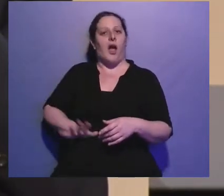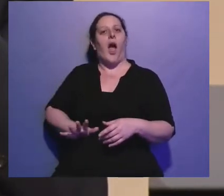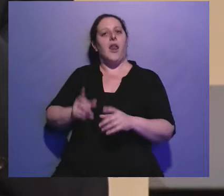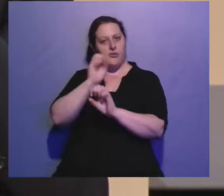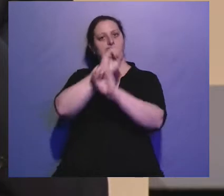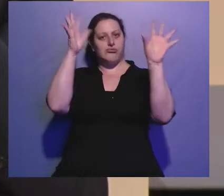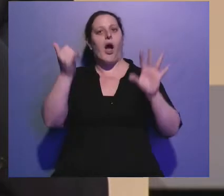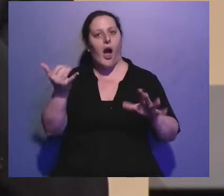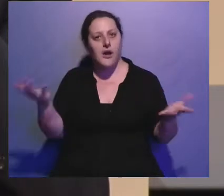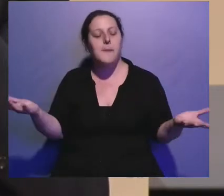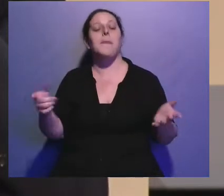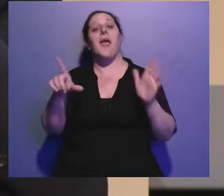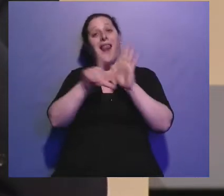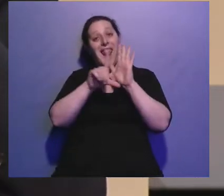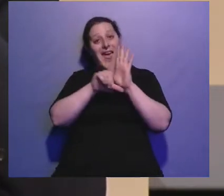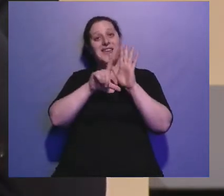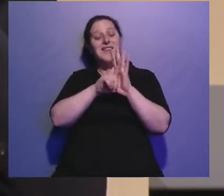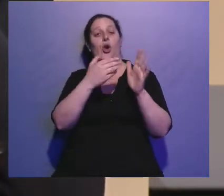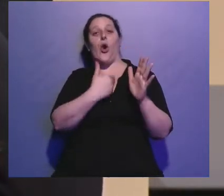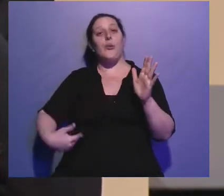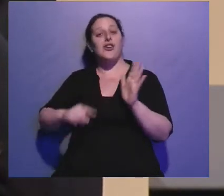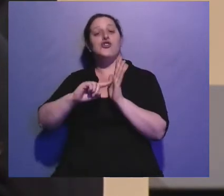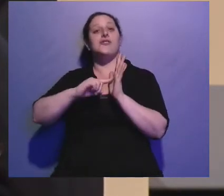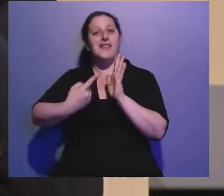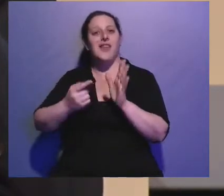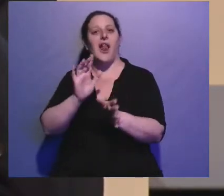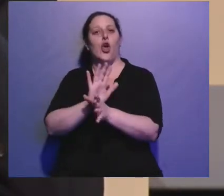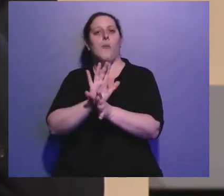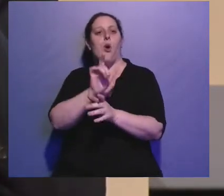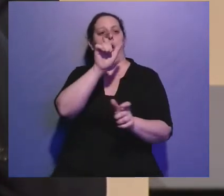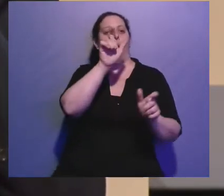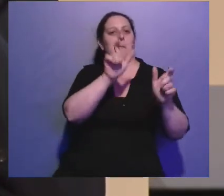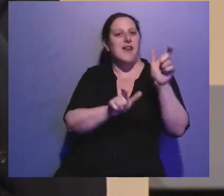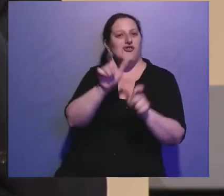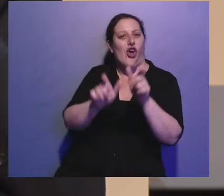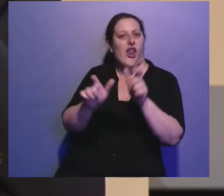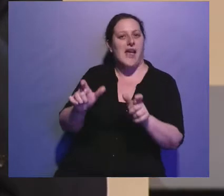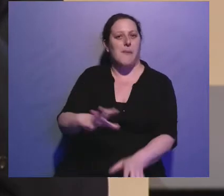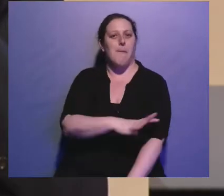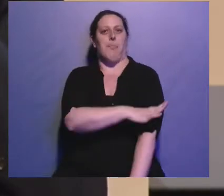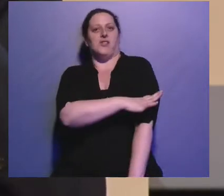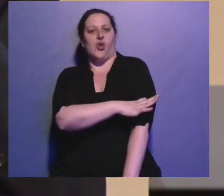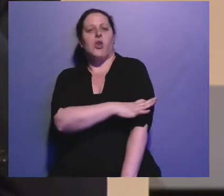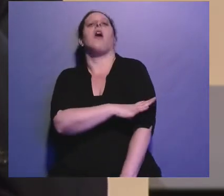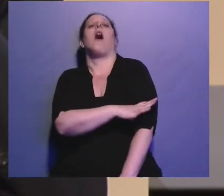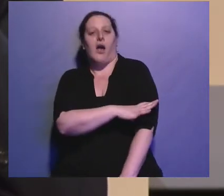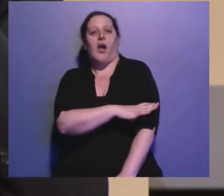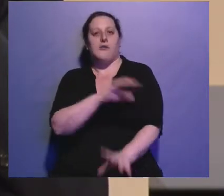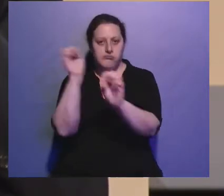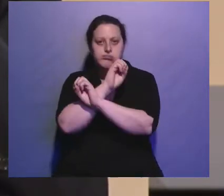central government. The law at the central government level was pushed